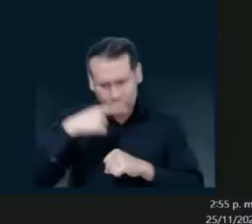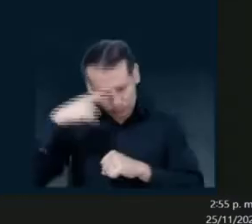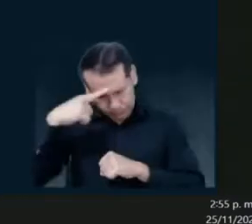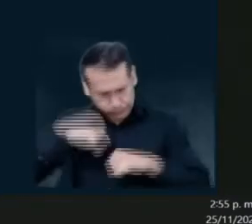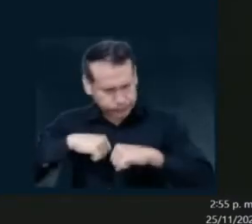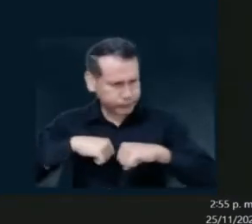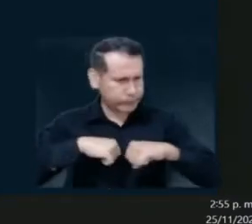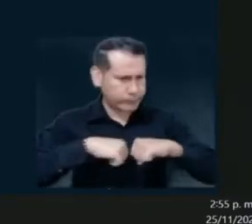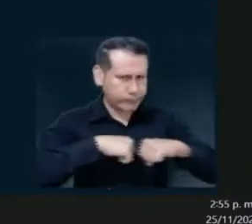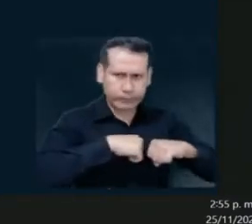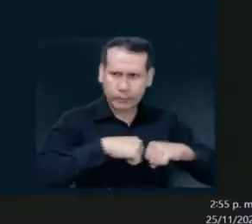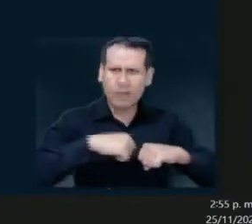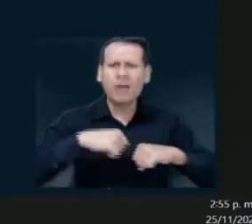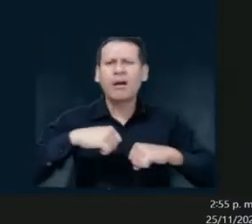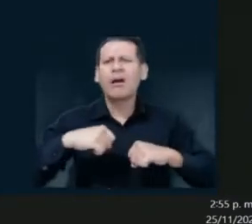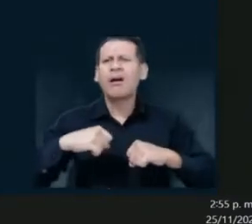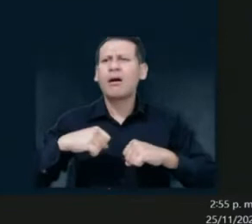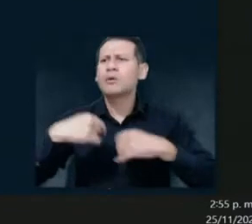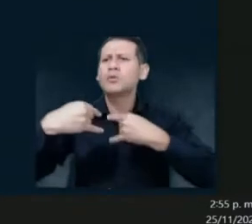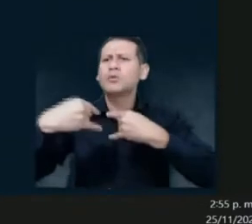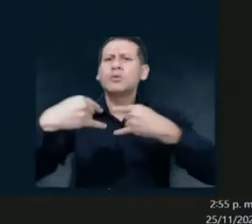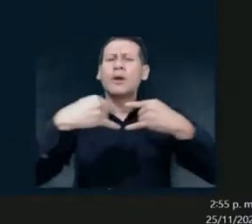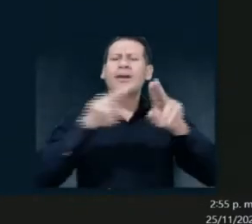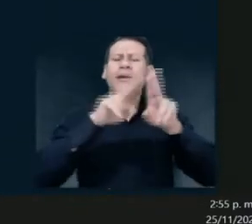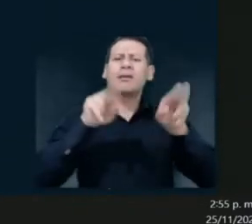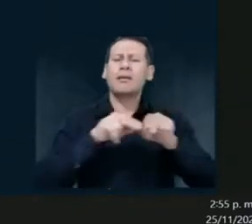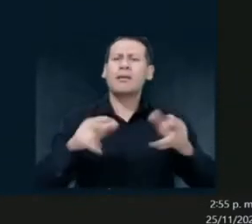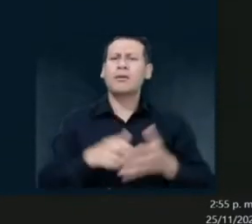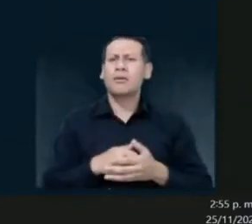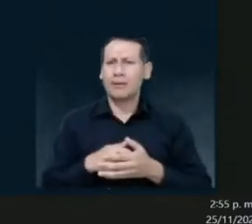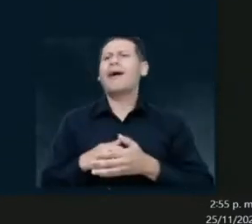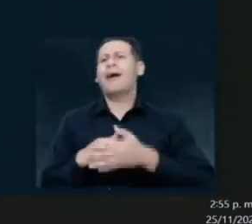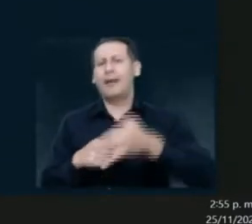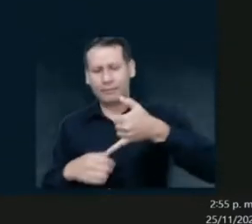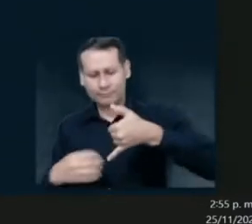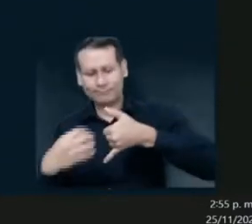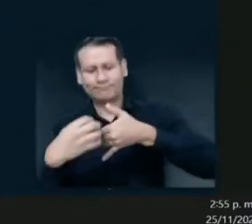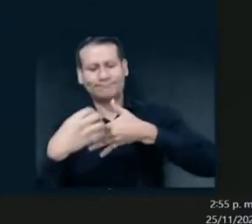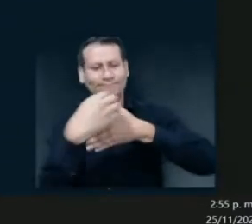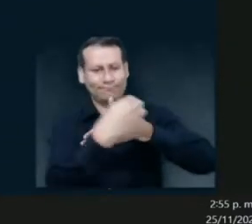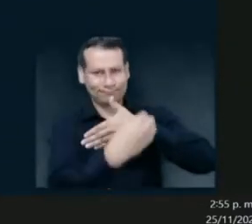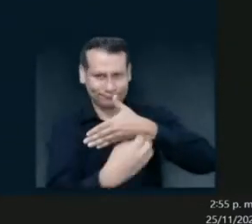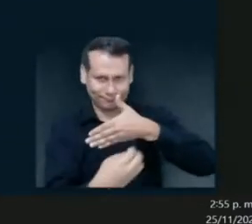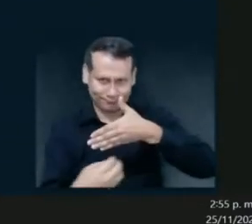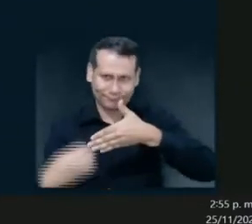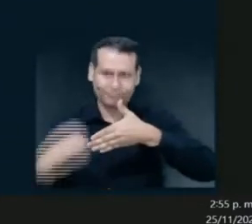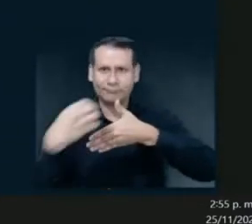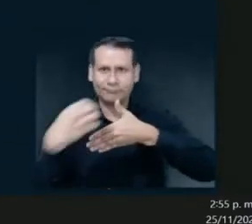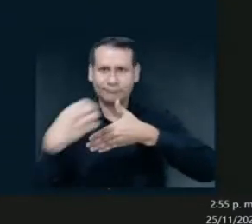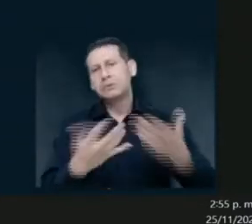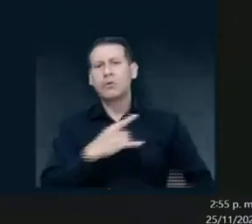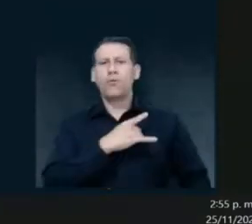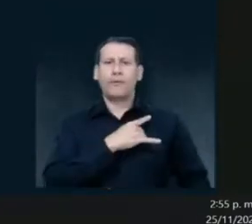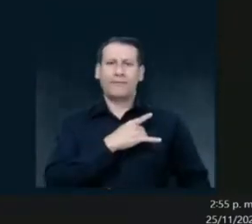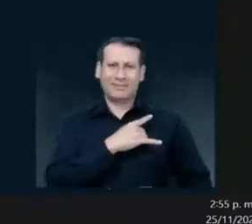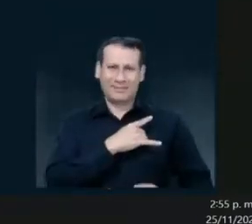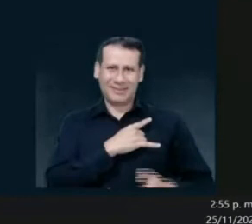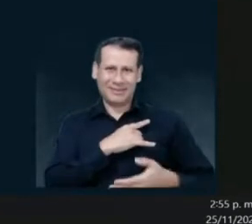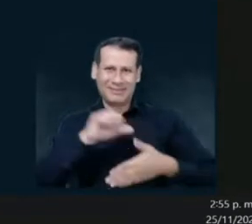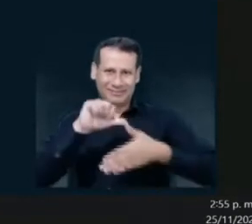regions that were less developed. Many of us work in the universities of Latin America,